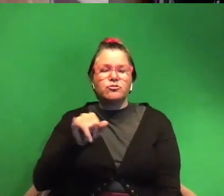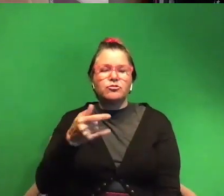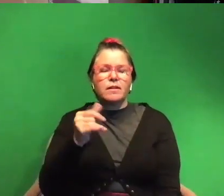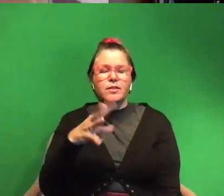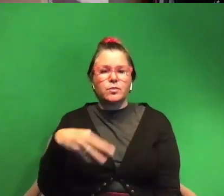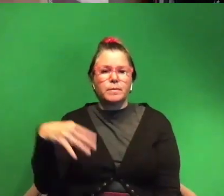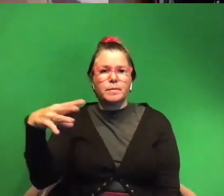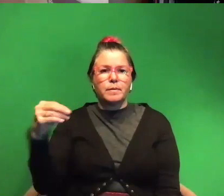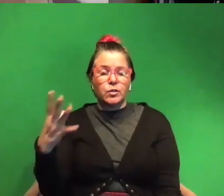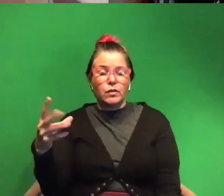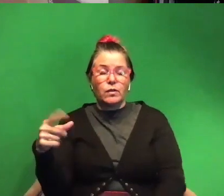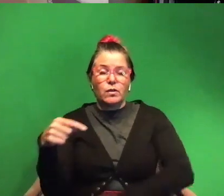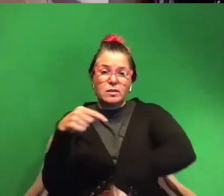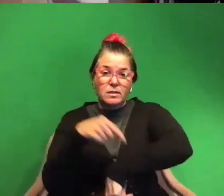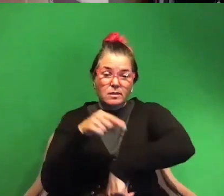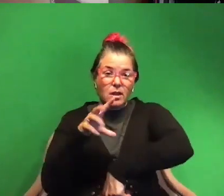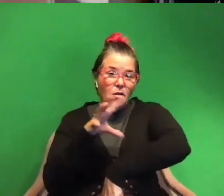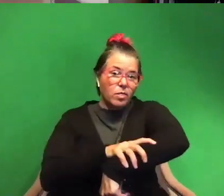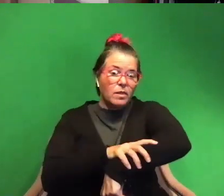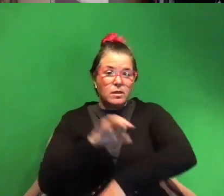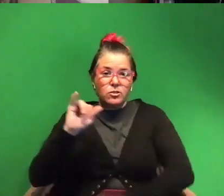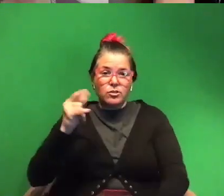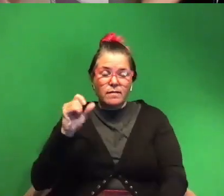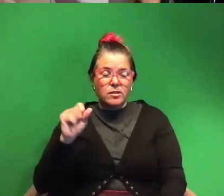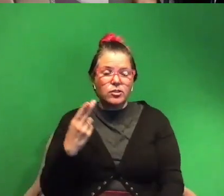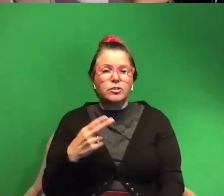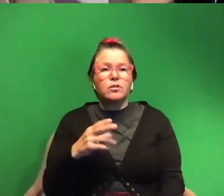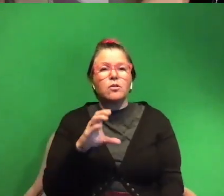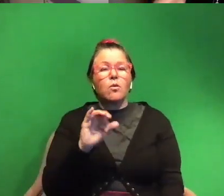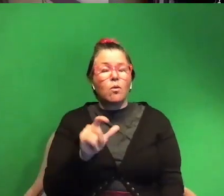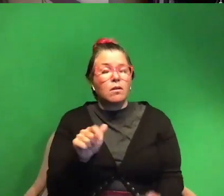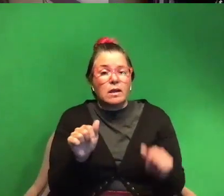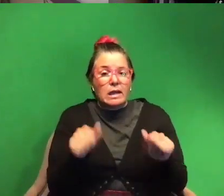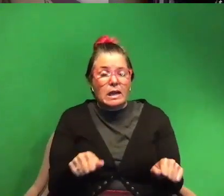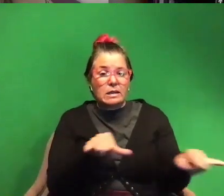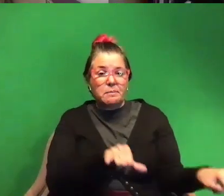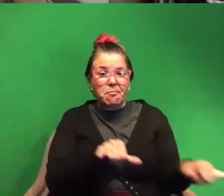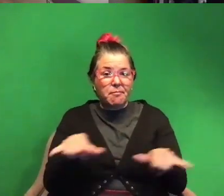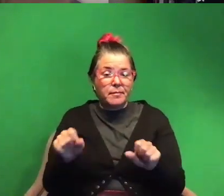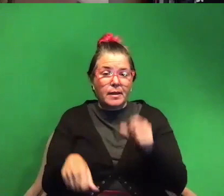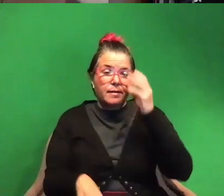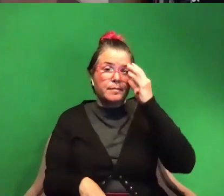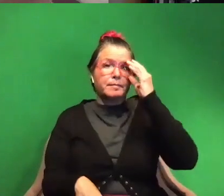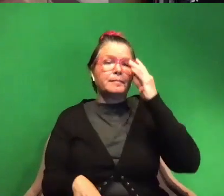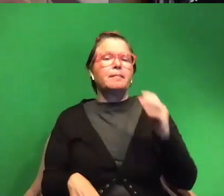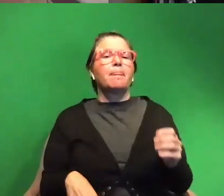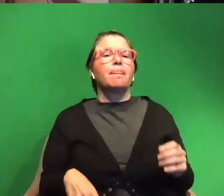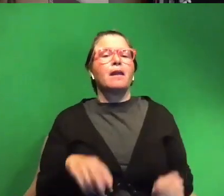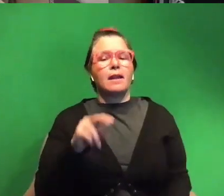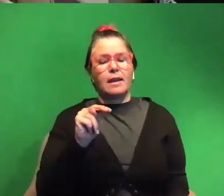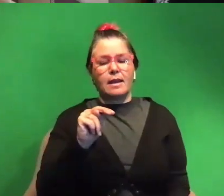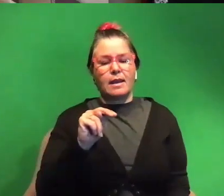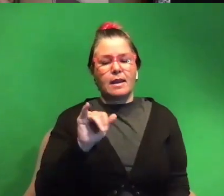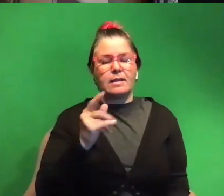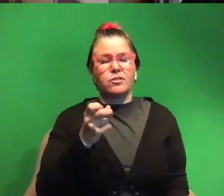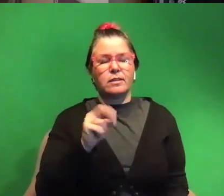been stung by a jellyfish before, corals are capable of doing a similar thing. So what it means to be a cnidarian